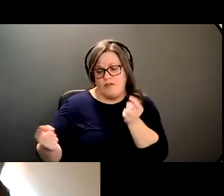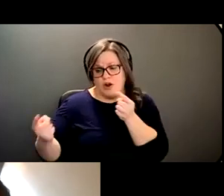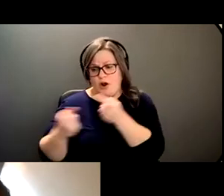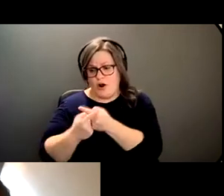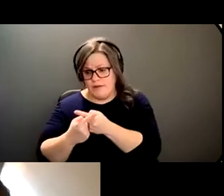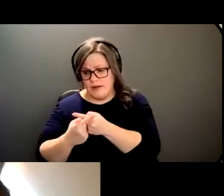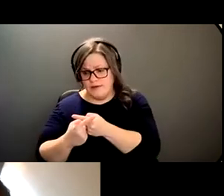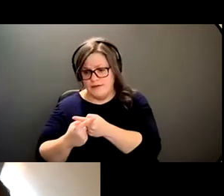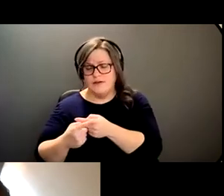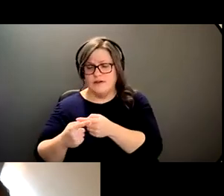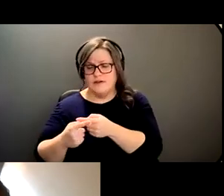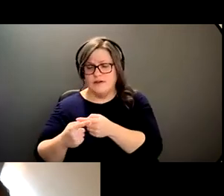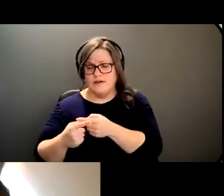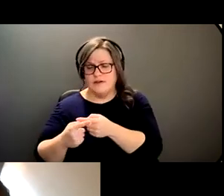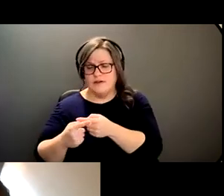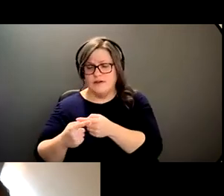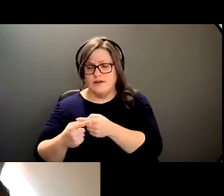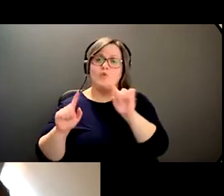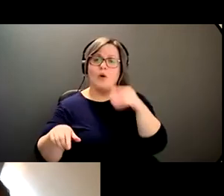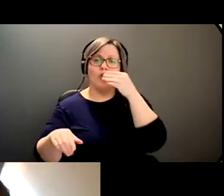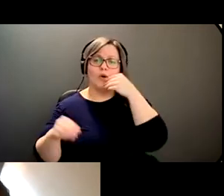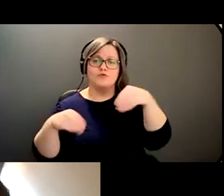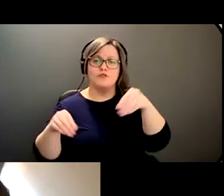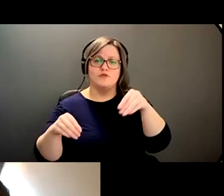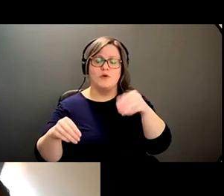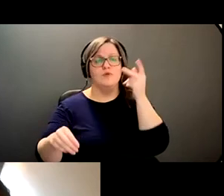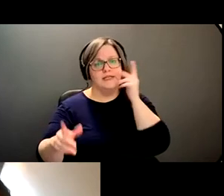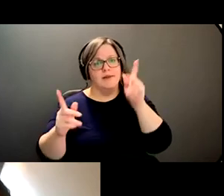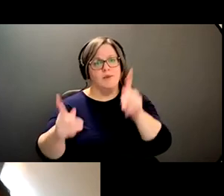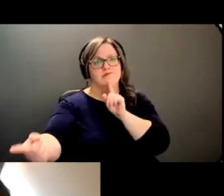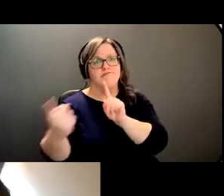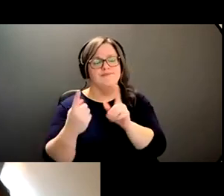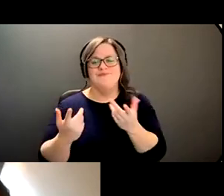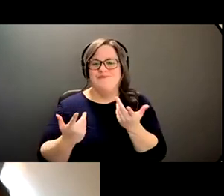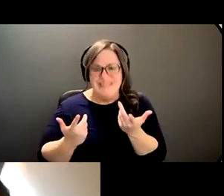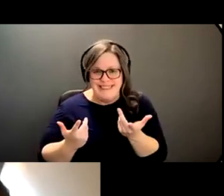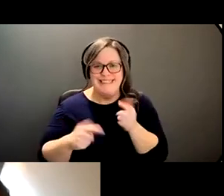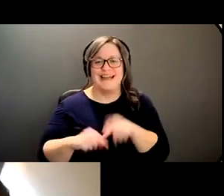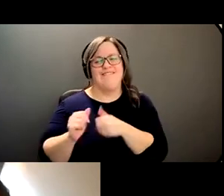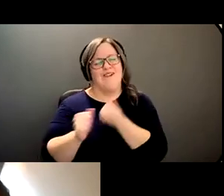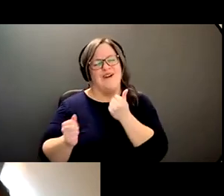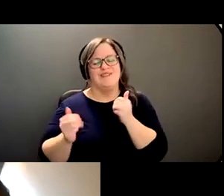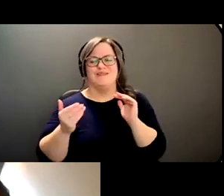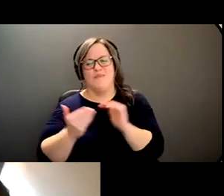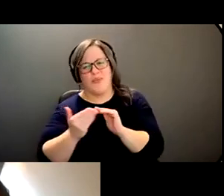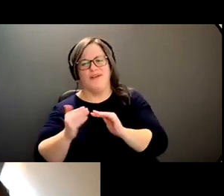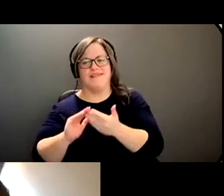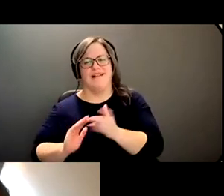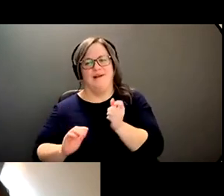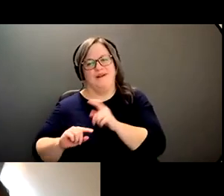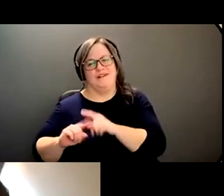after this conflict, or so. Yeah, I guess it's a little bit different here, but I don't